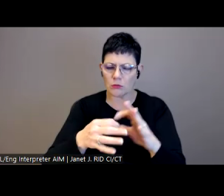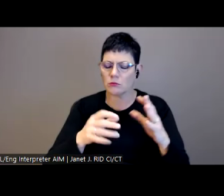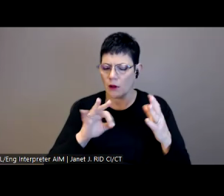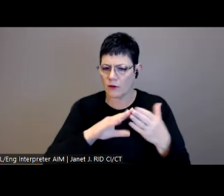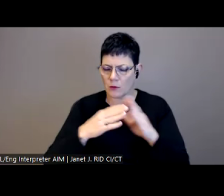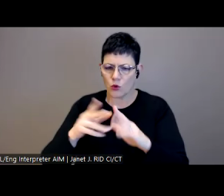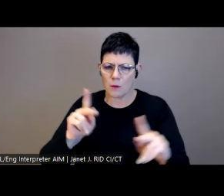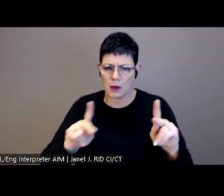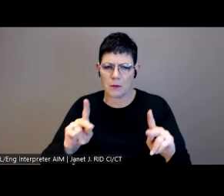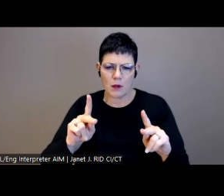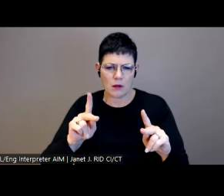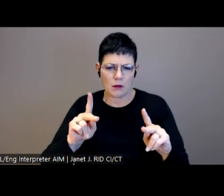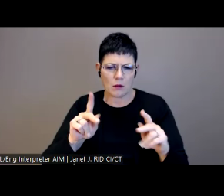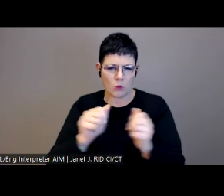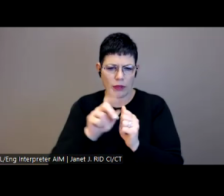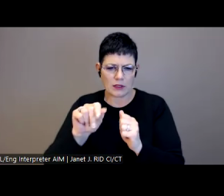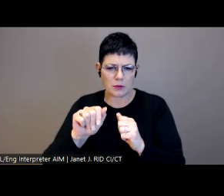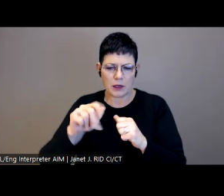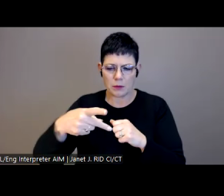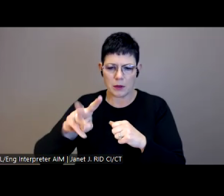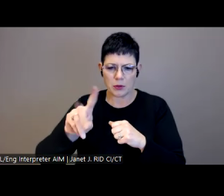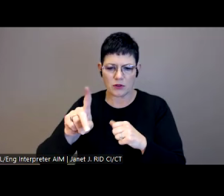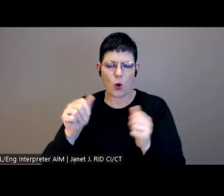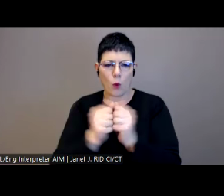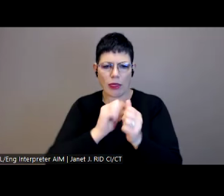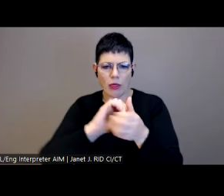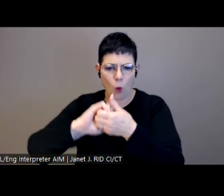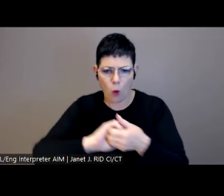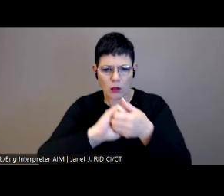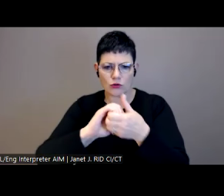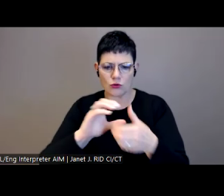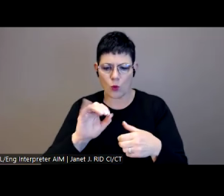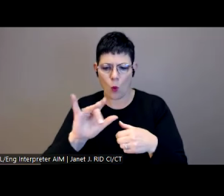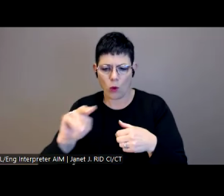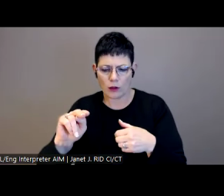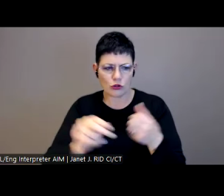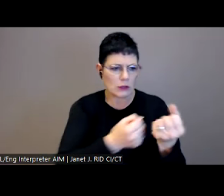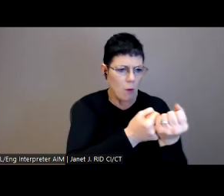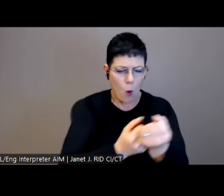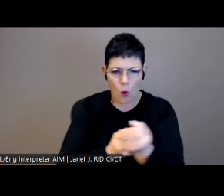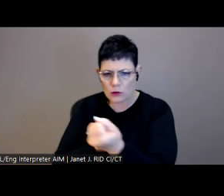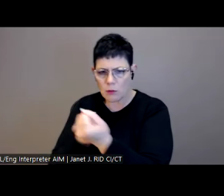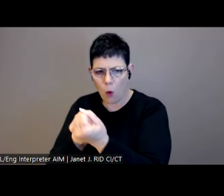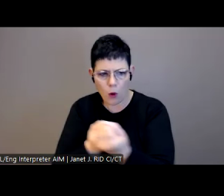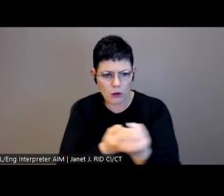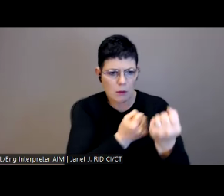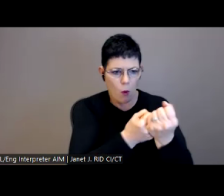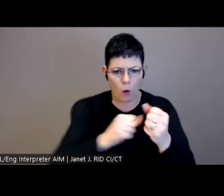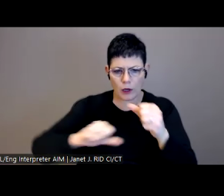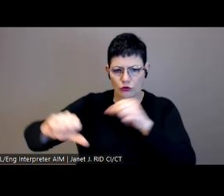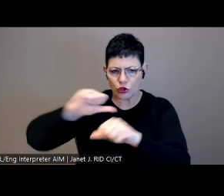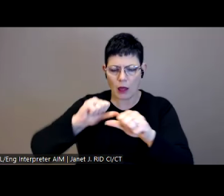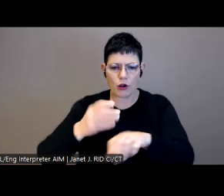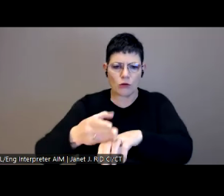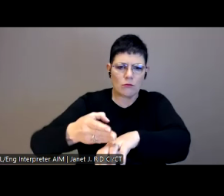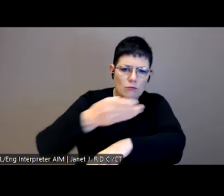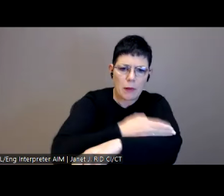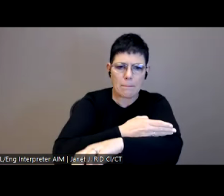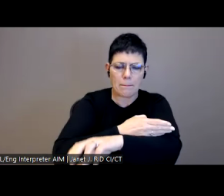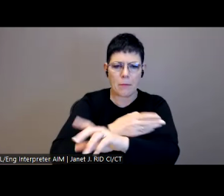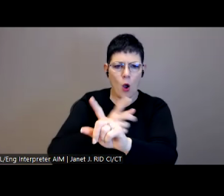people with disabilities through coalitions that are supporting one another to engage in improving